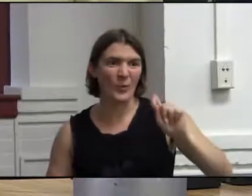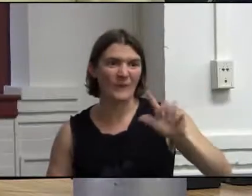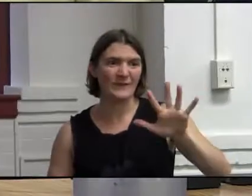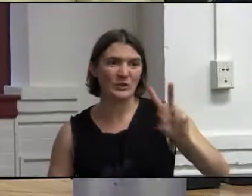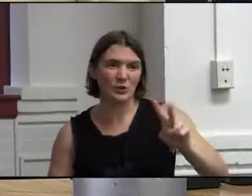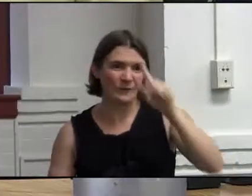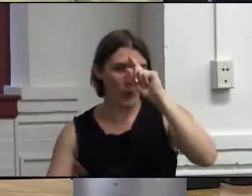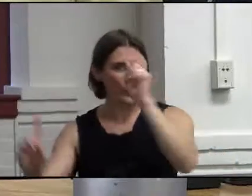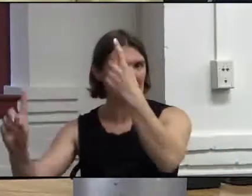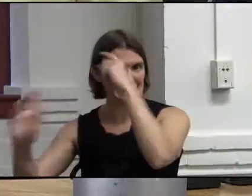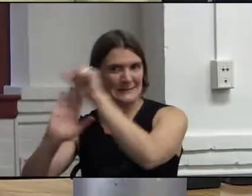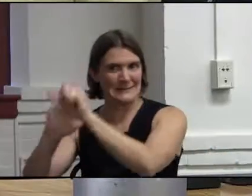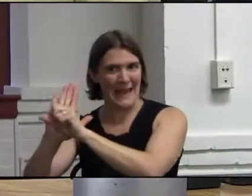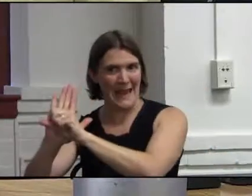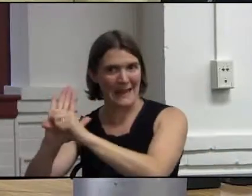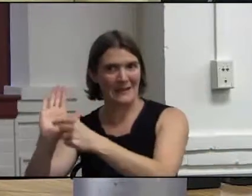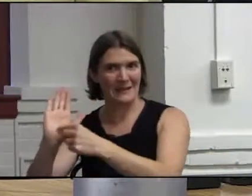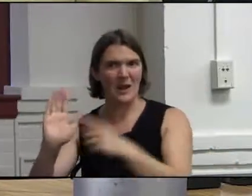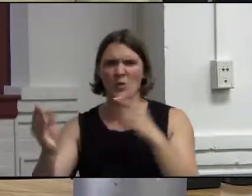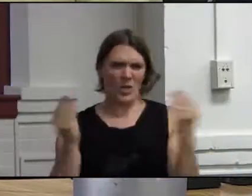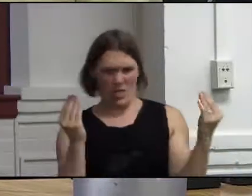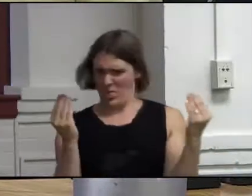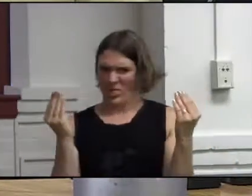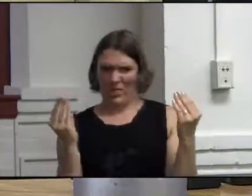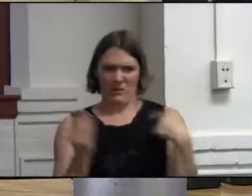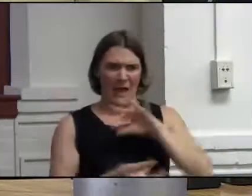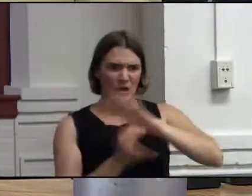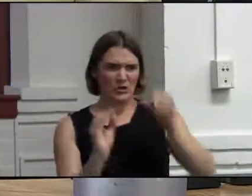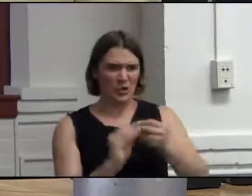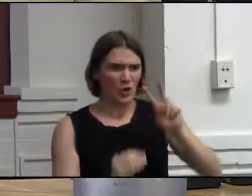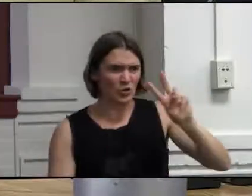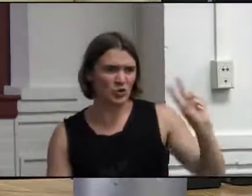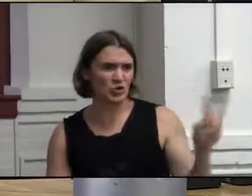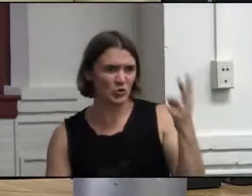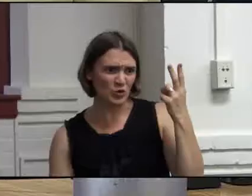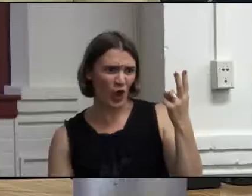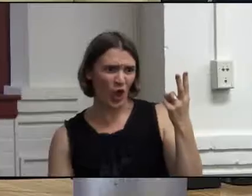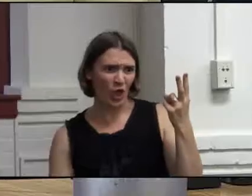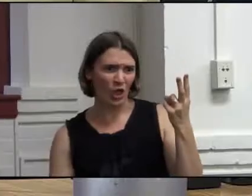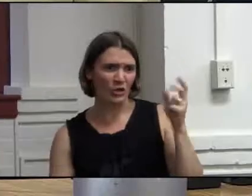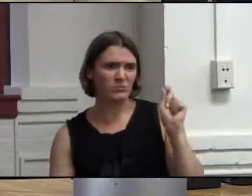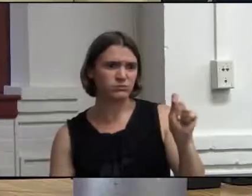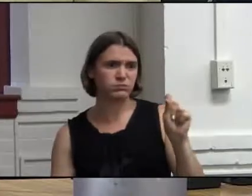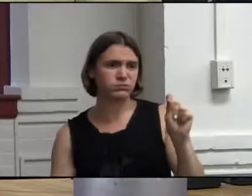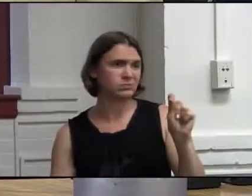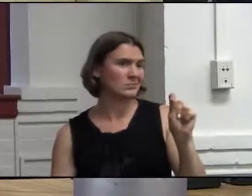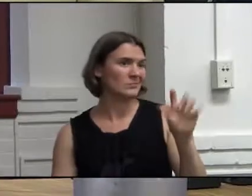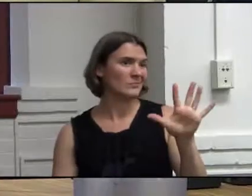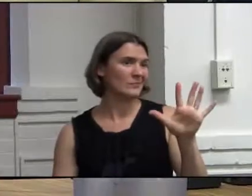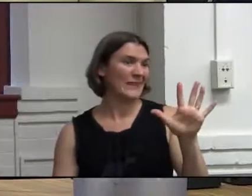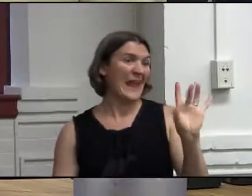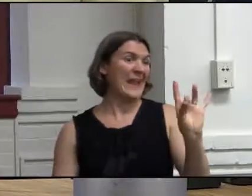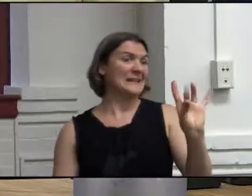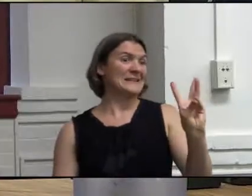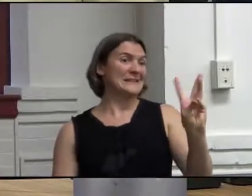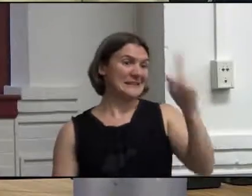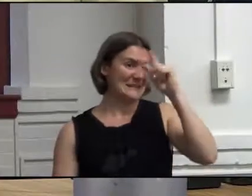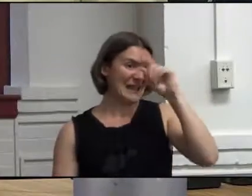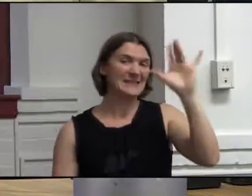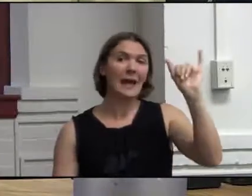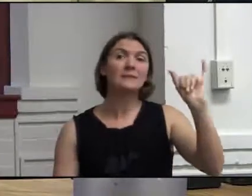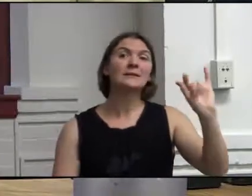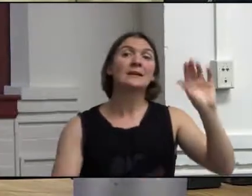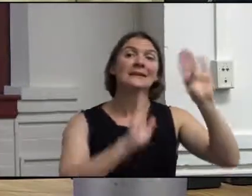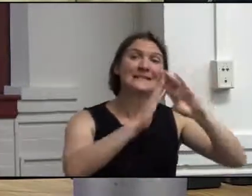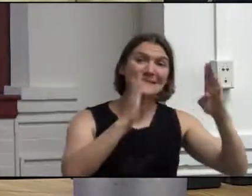$1.52, Correct. give or take. So when people see that their total tax rate is $2.85 or 86 cents, that's between the town